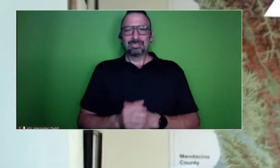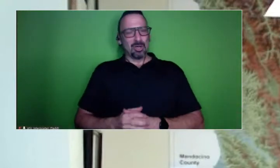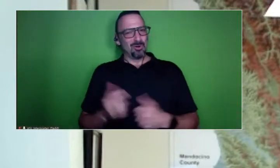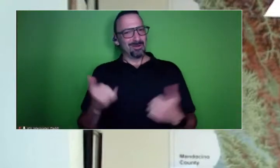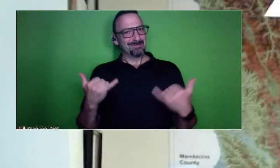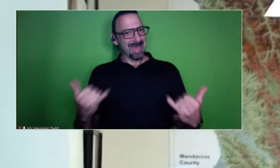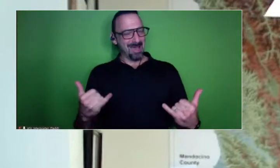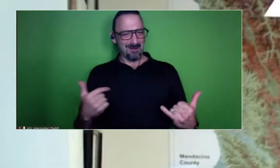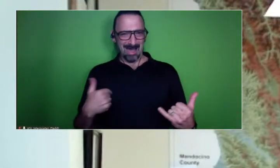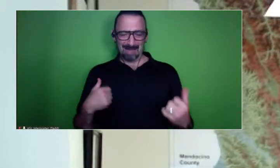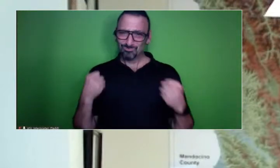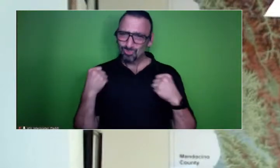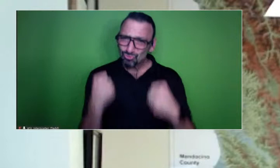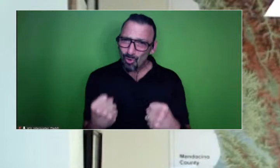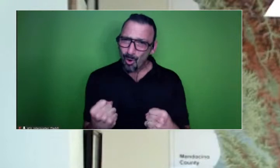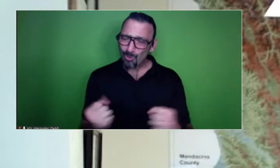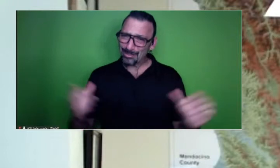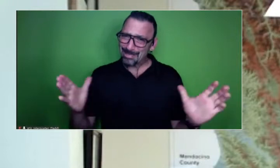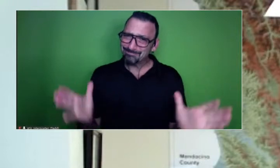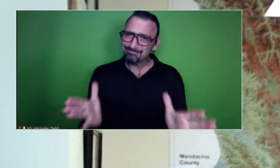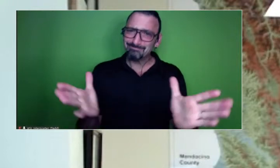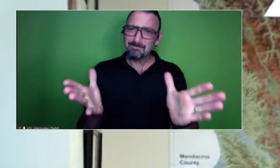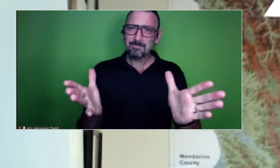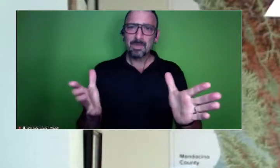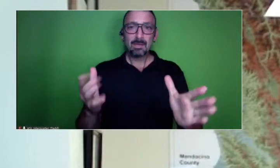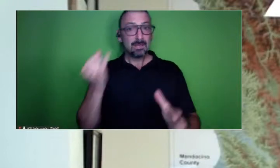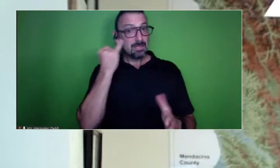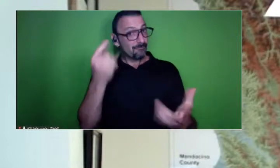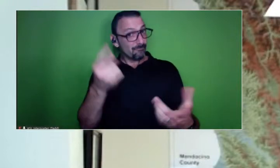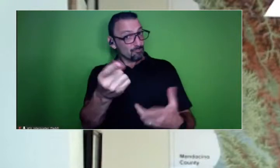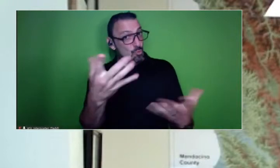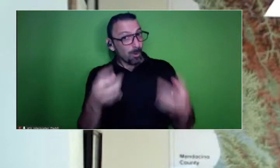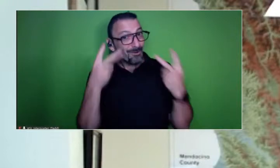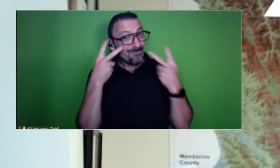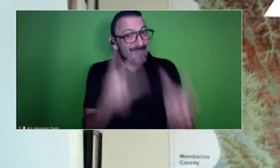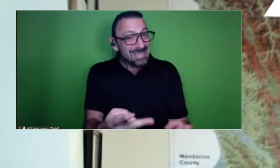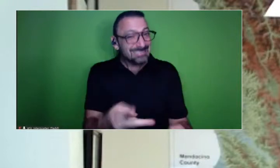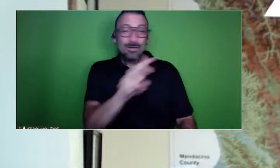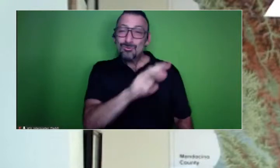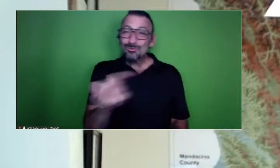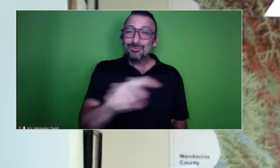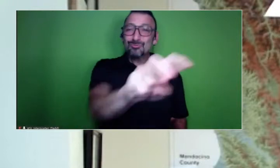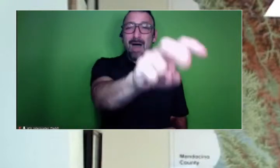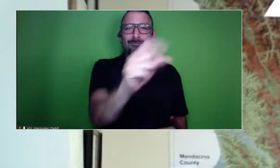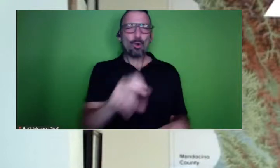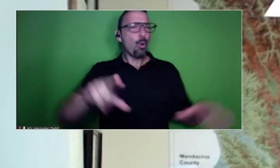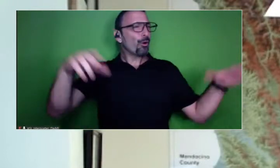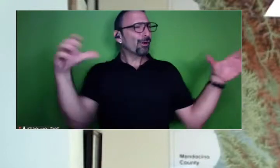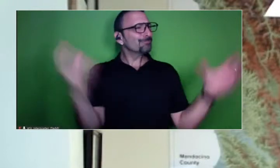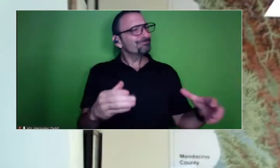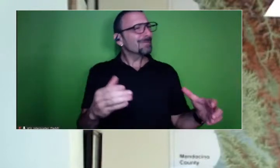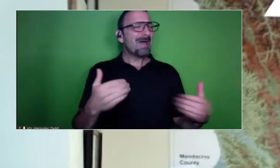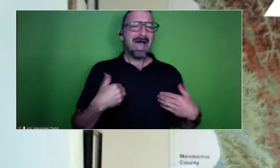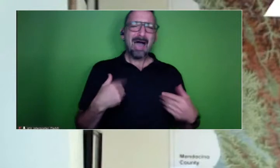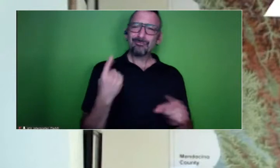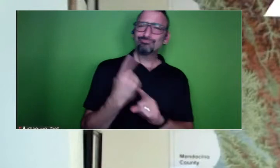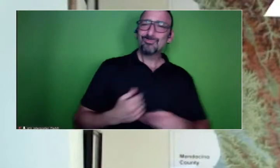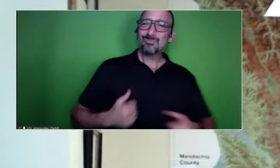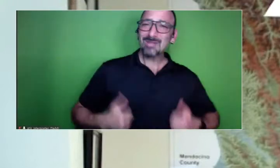encourage all to start their planning now. If you want to visit or travel or just get back to normal, get